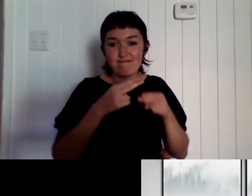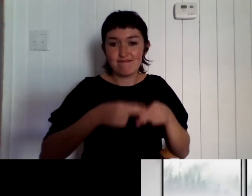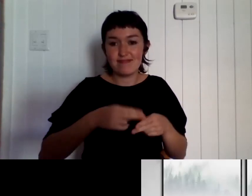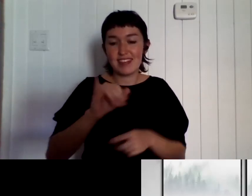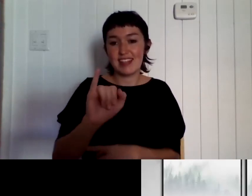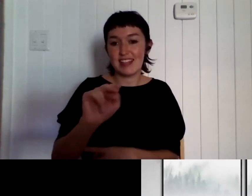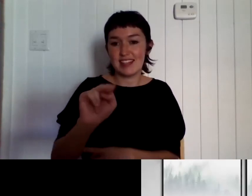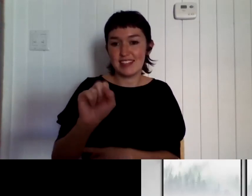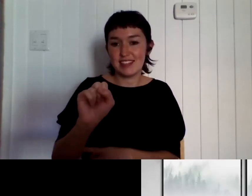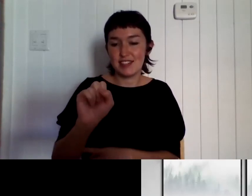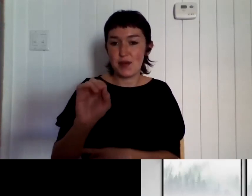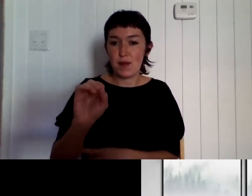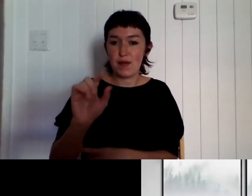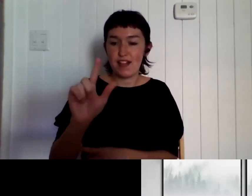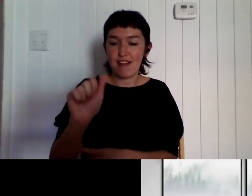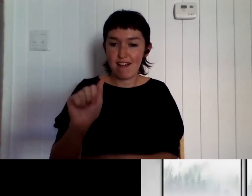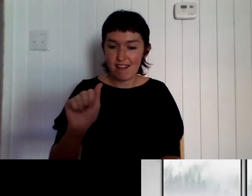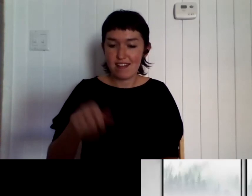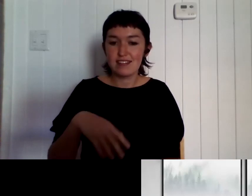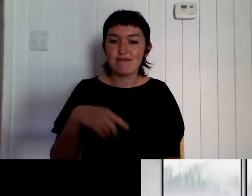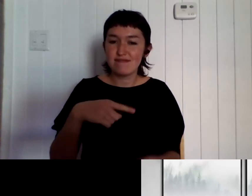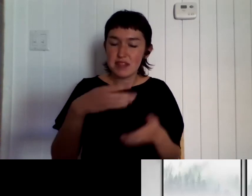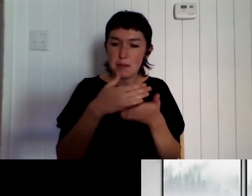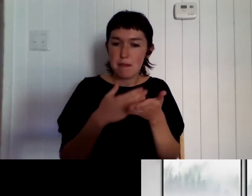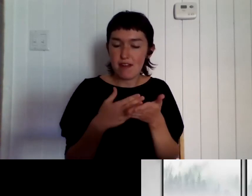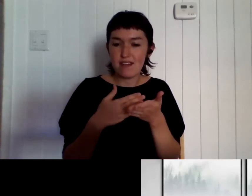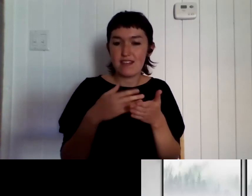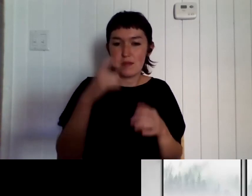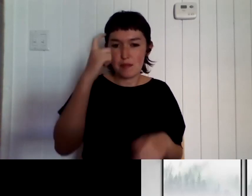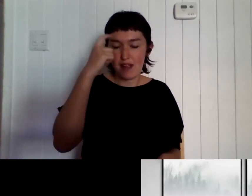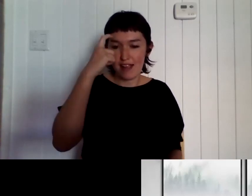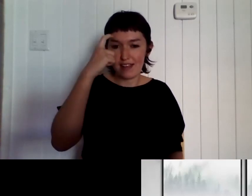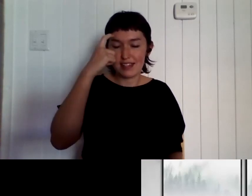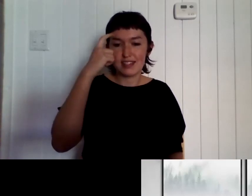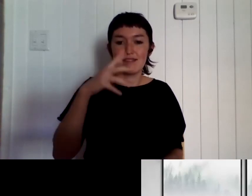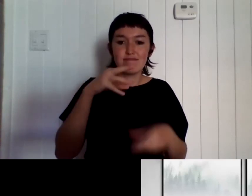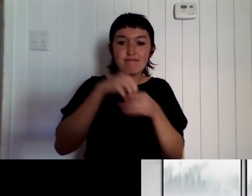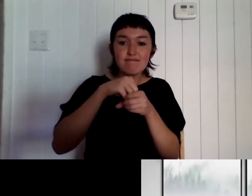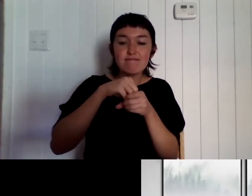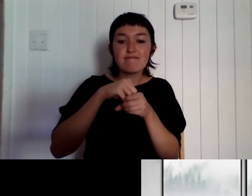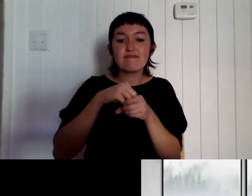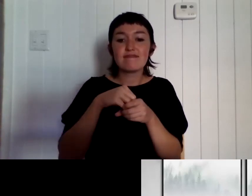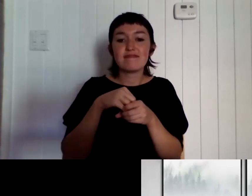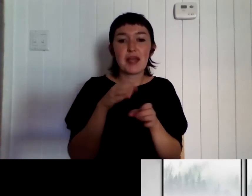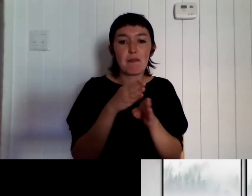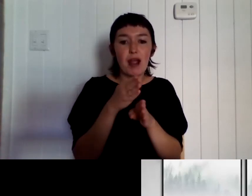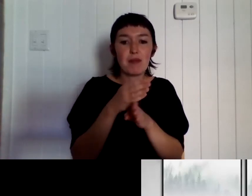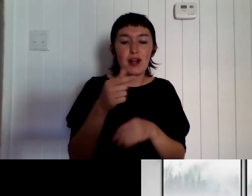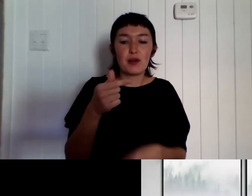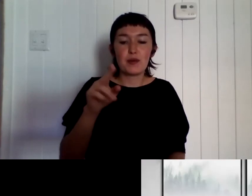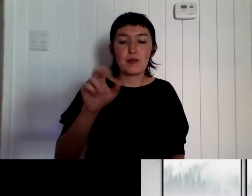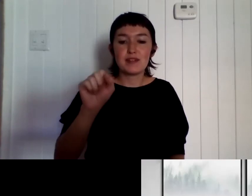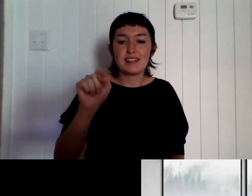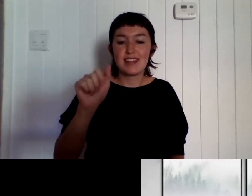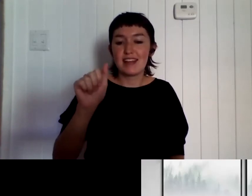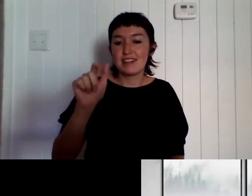It is a part of the brain that houses the primary gustatory cortex. And if you recognize